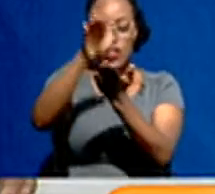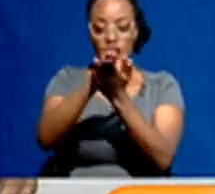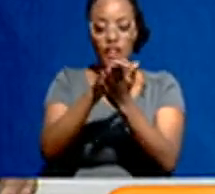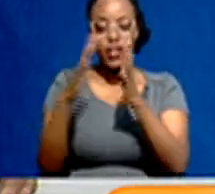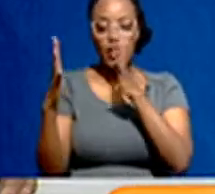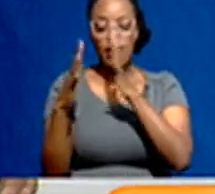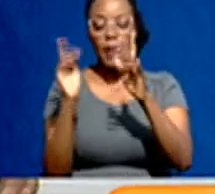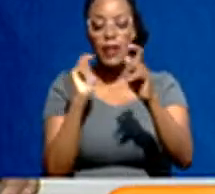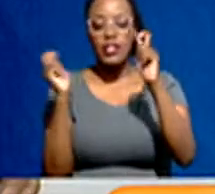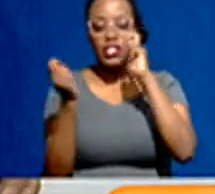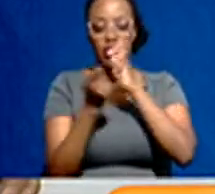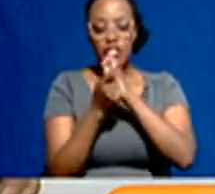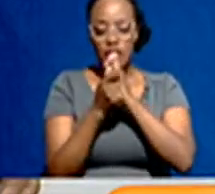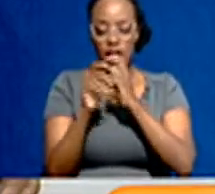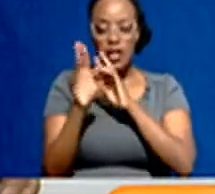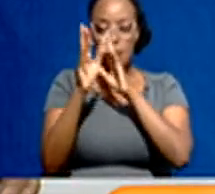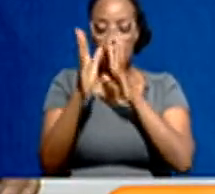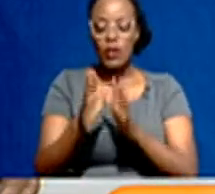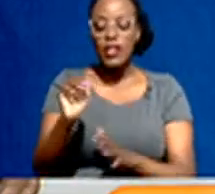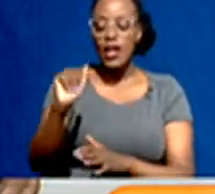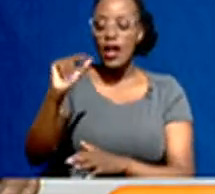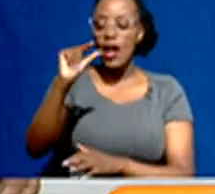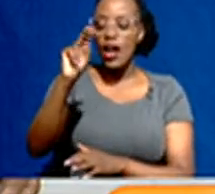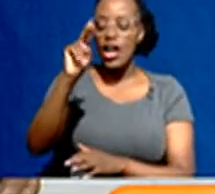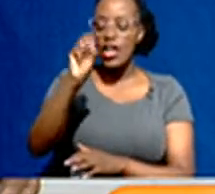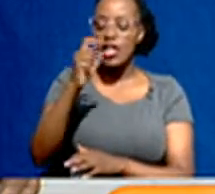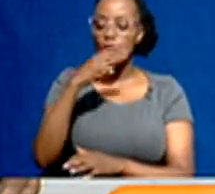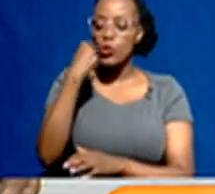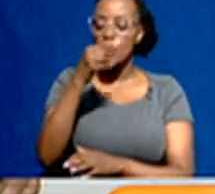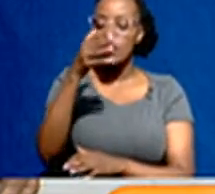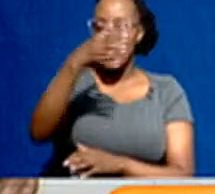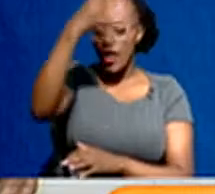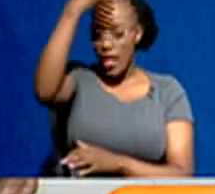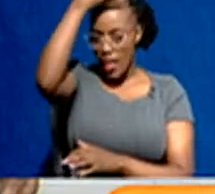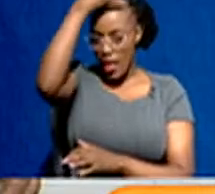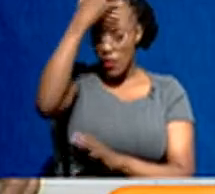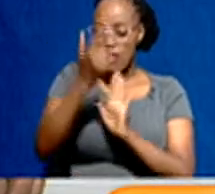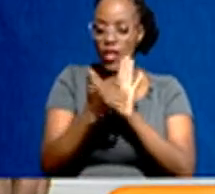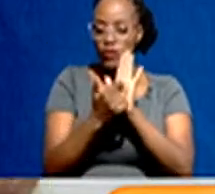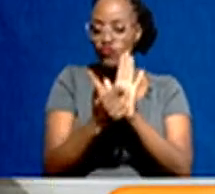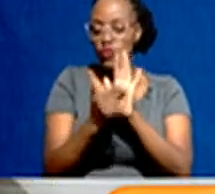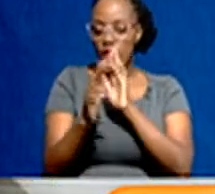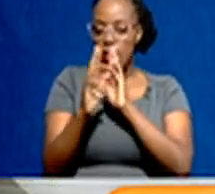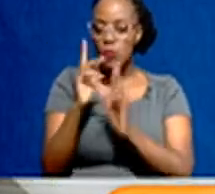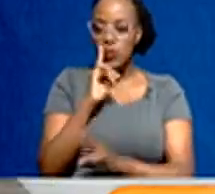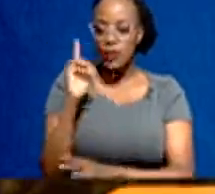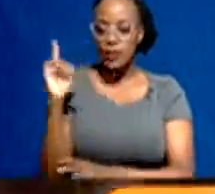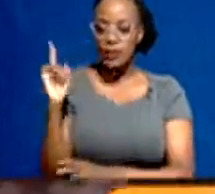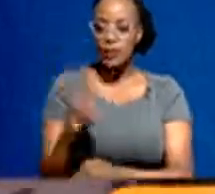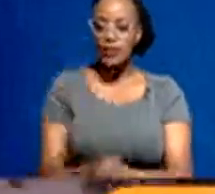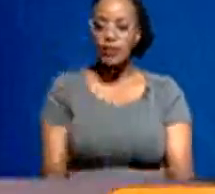Climate Change features reporter Agnes Olo was in Lamu and tells us more.